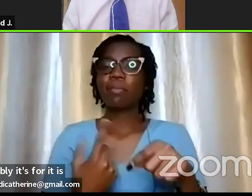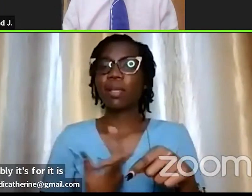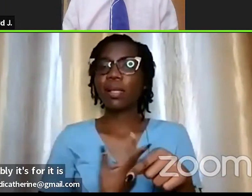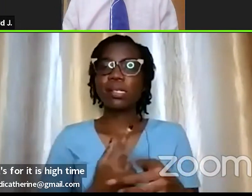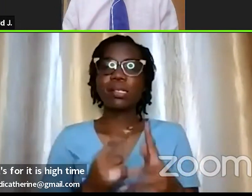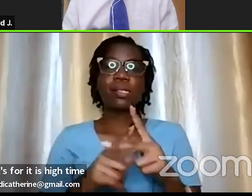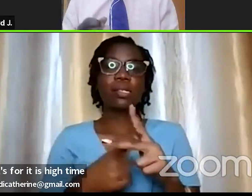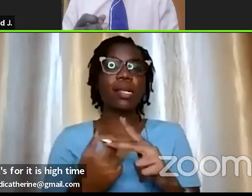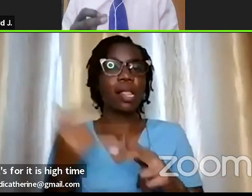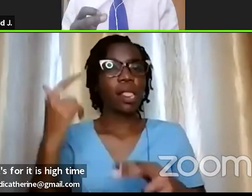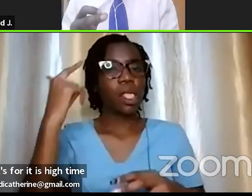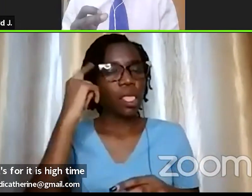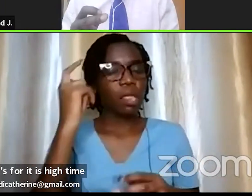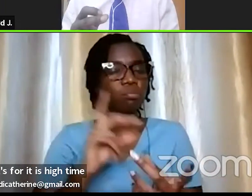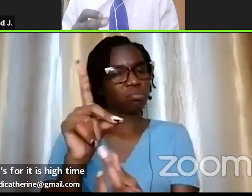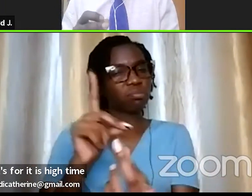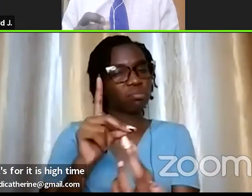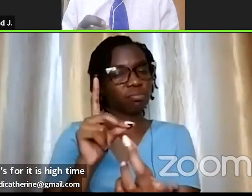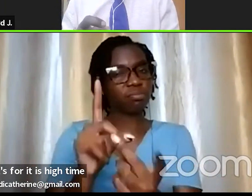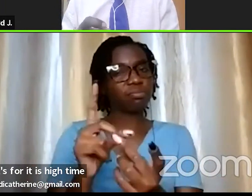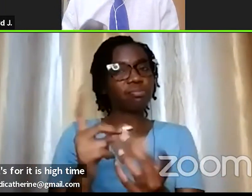very strategic